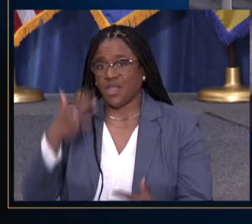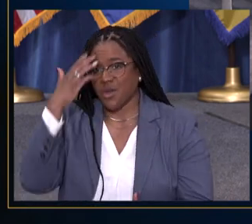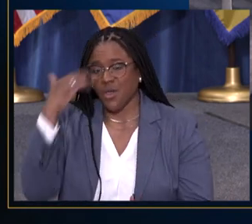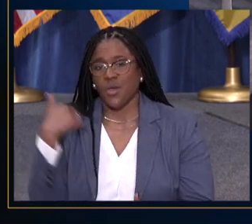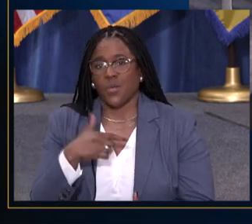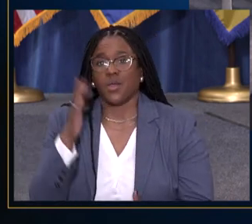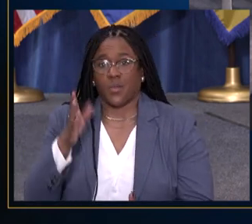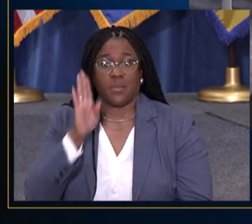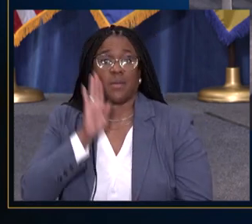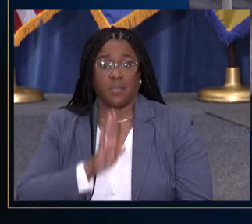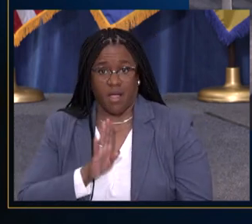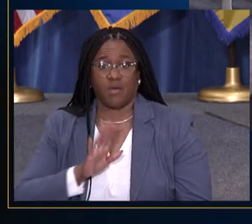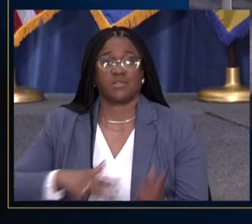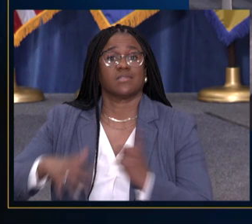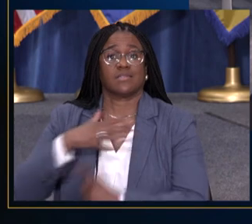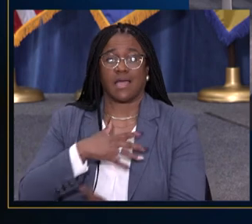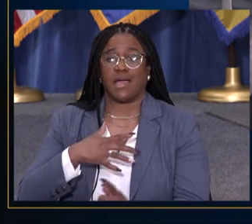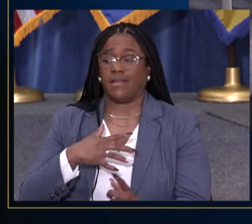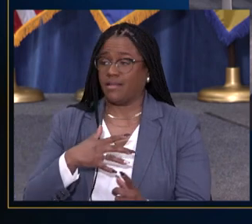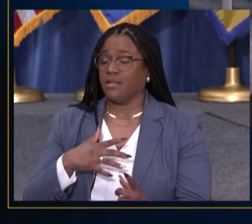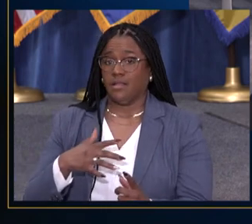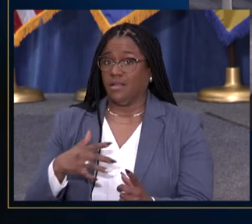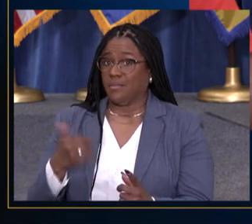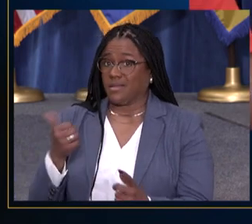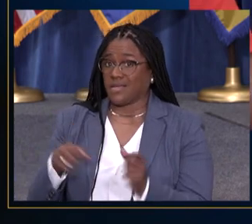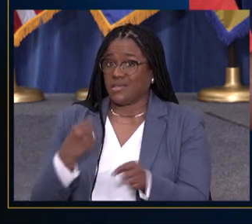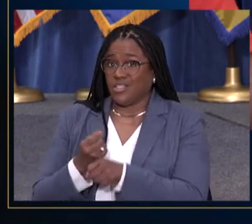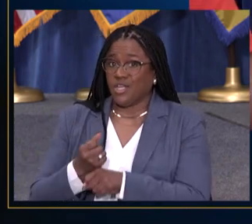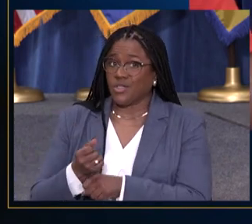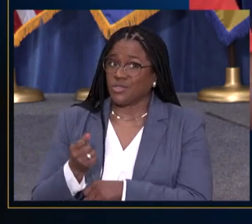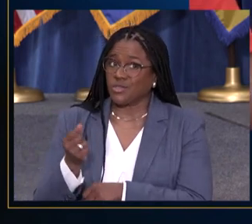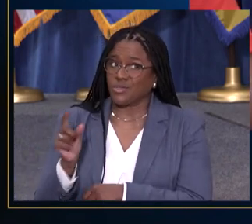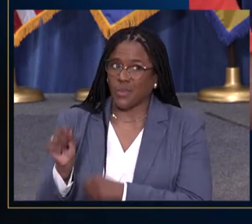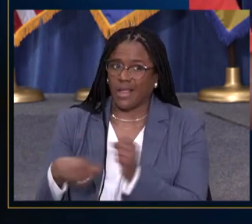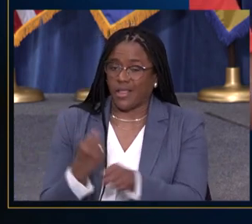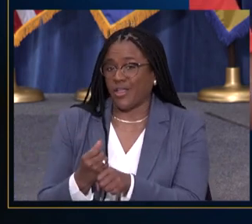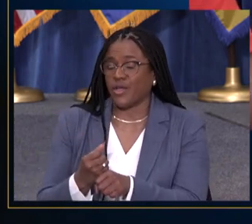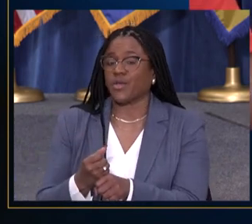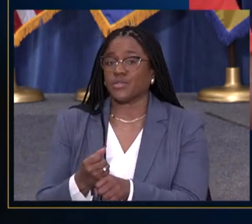to be a brown society in just a decade or two. So